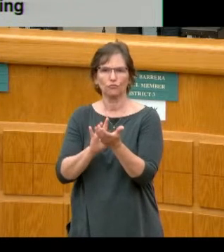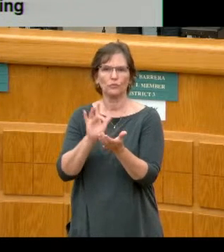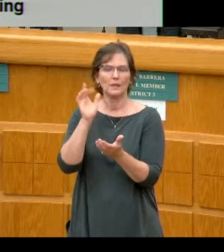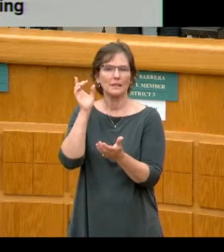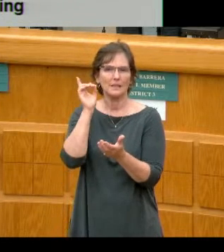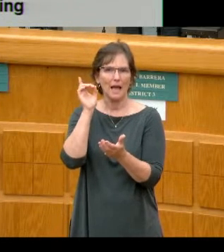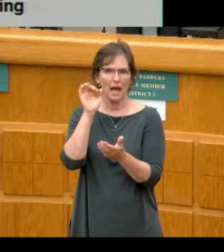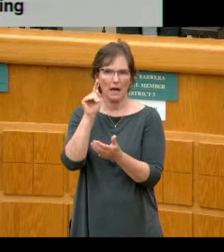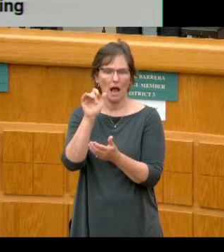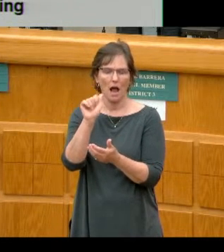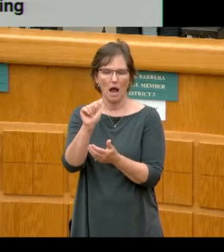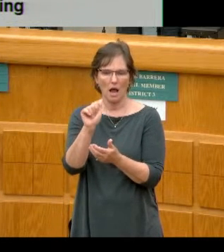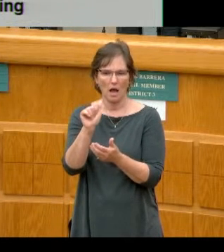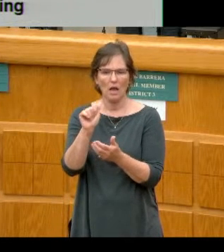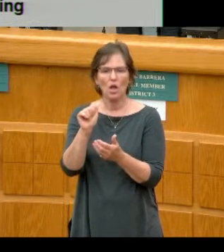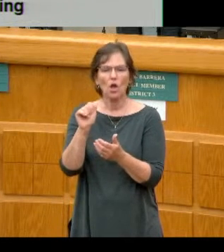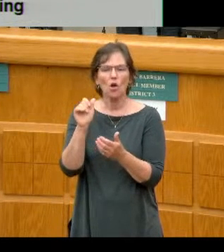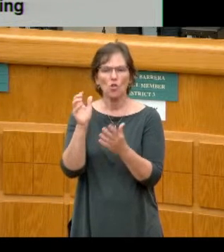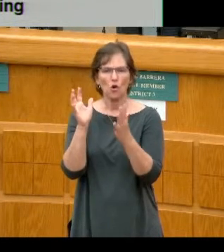doctor and go to the hospital